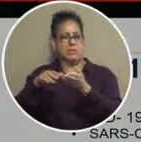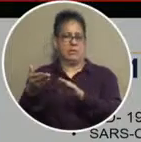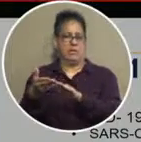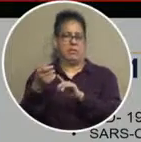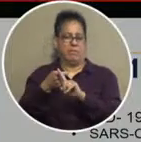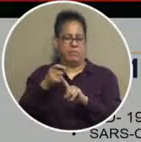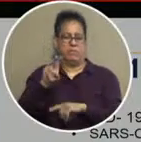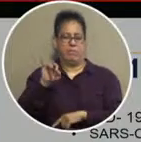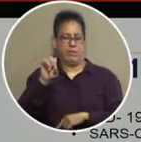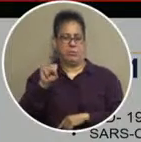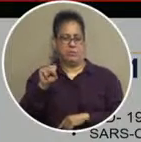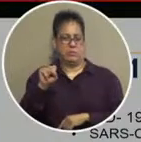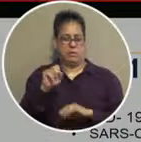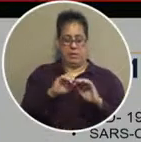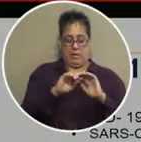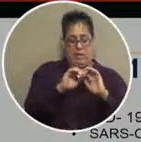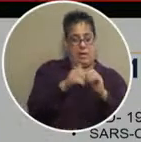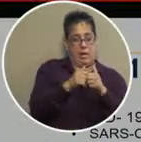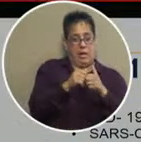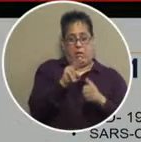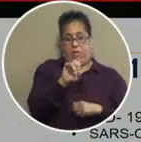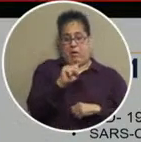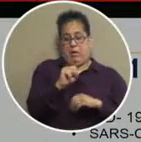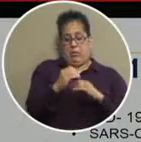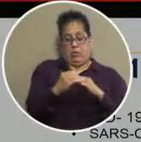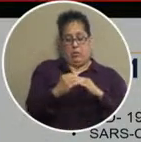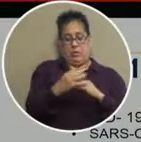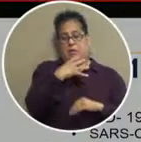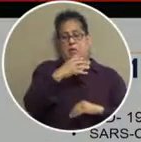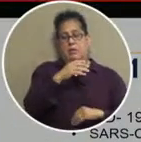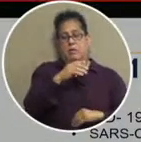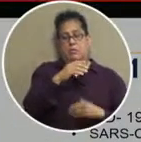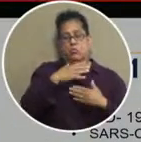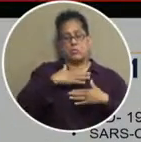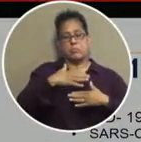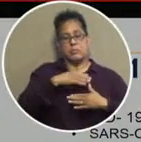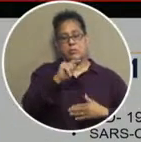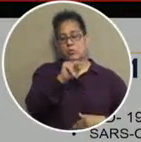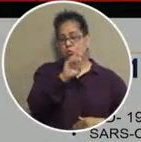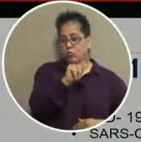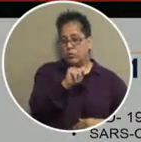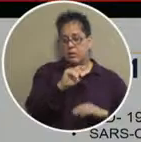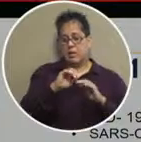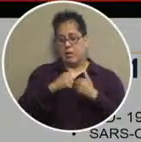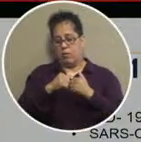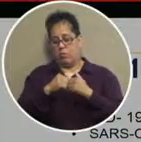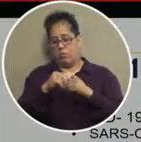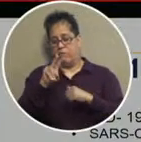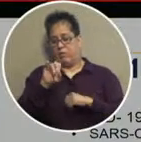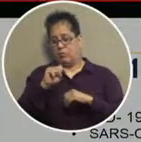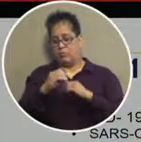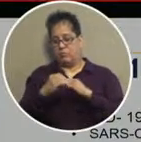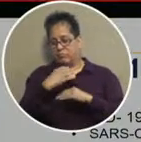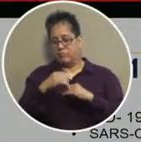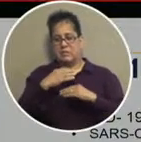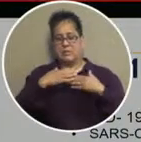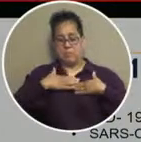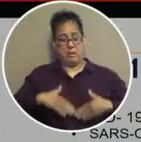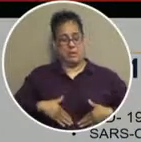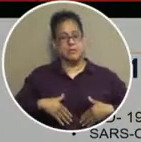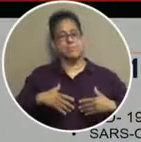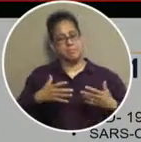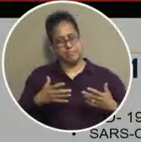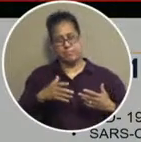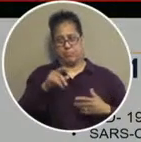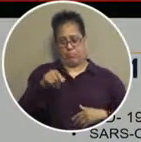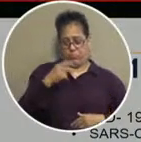coronavirus. How does the virus invades the respiratory tract, or how does the virus attacks the body? It is fascinating. As you